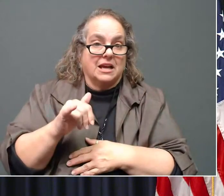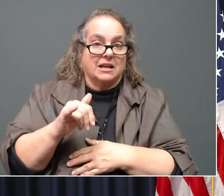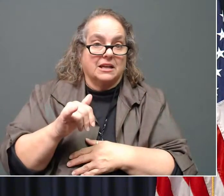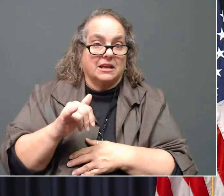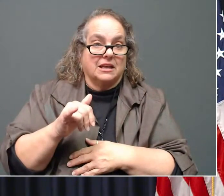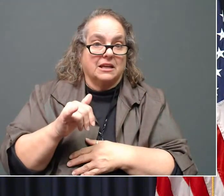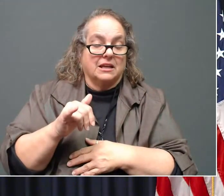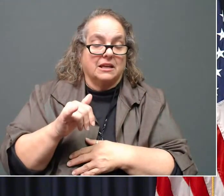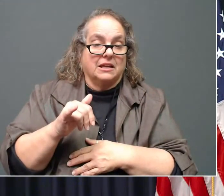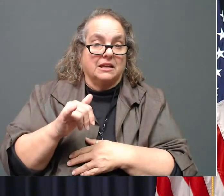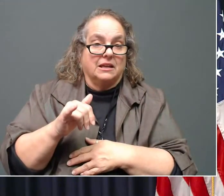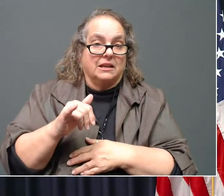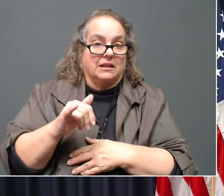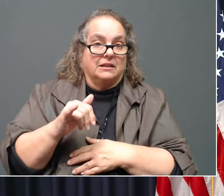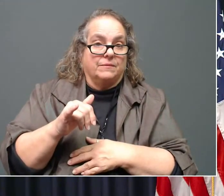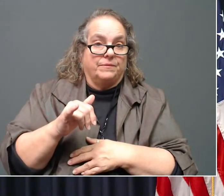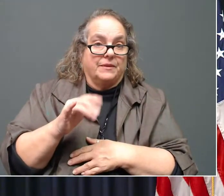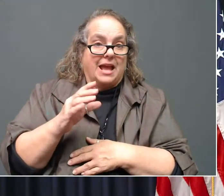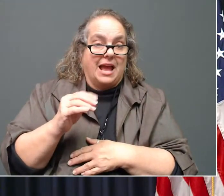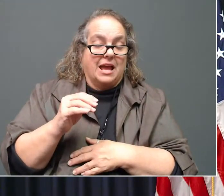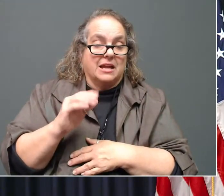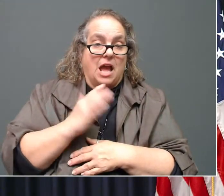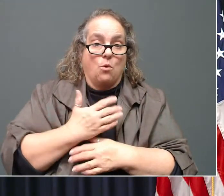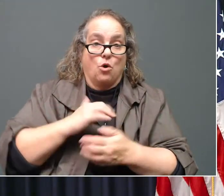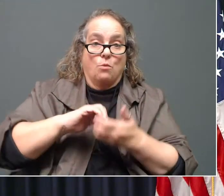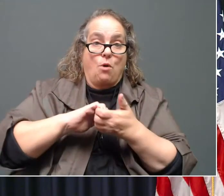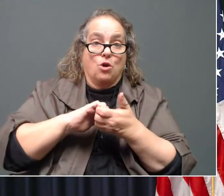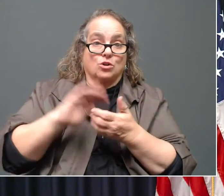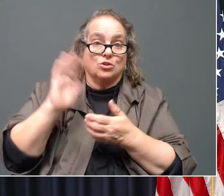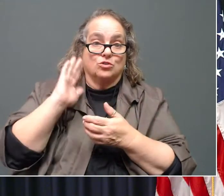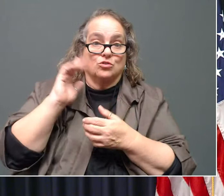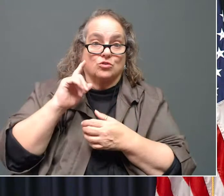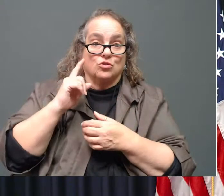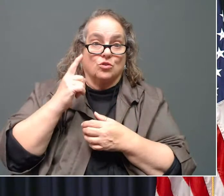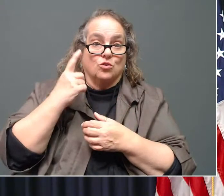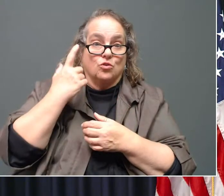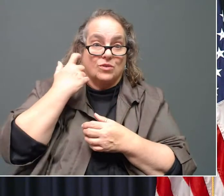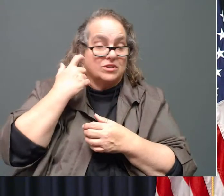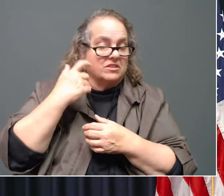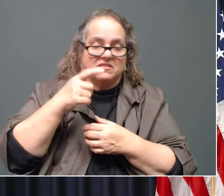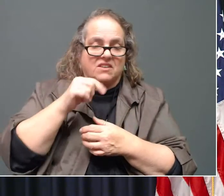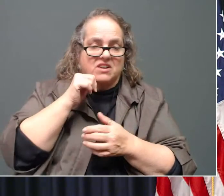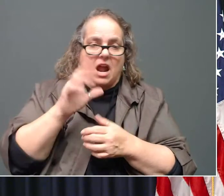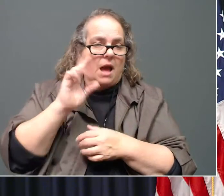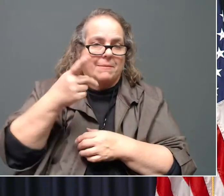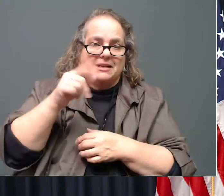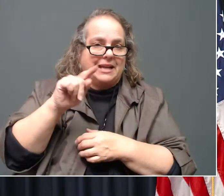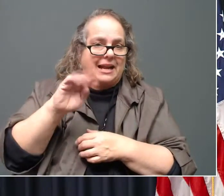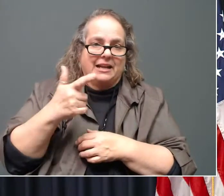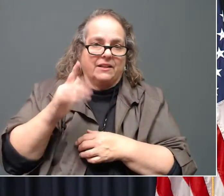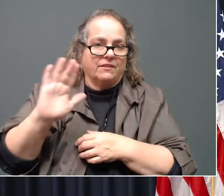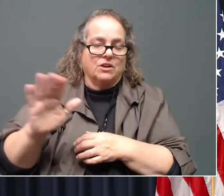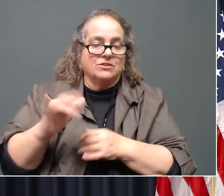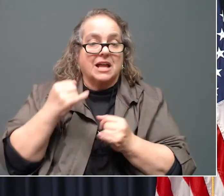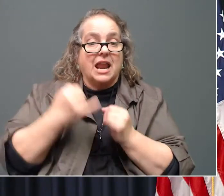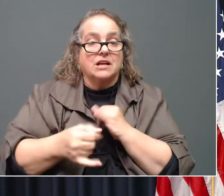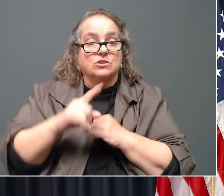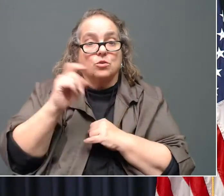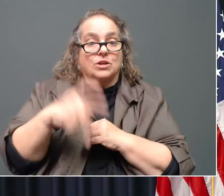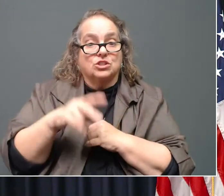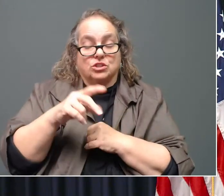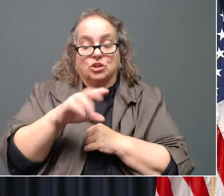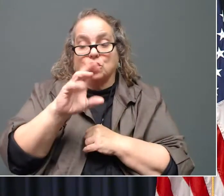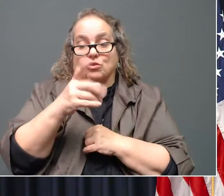were originally doing it. They haven't updated their modeling. Last question, Kristen Shanahan from